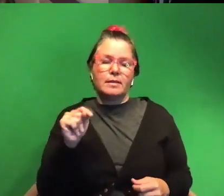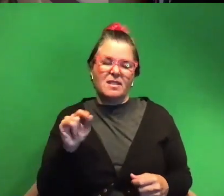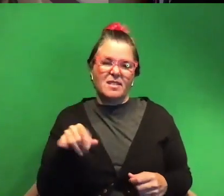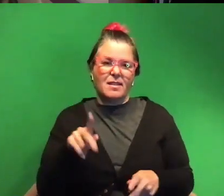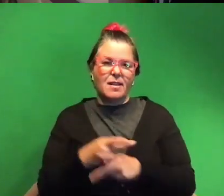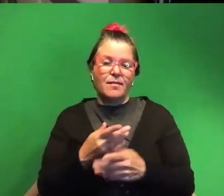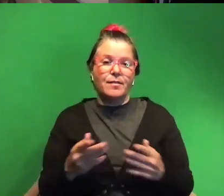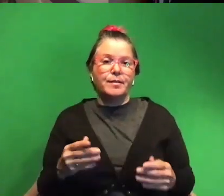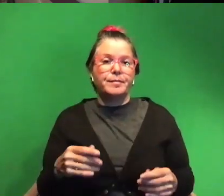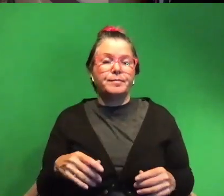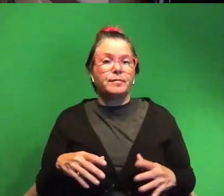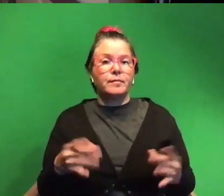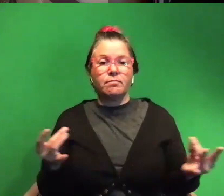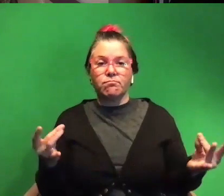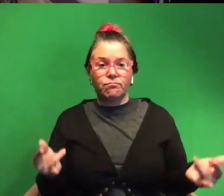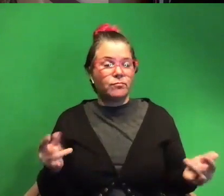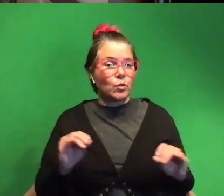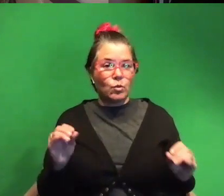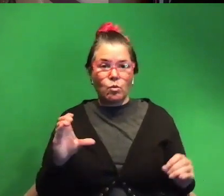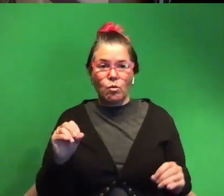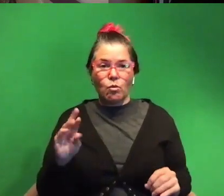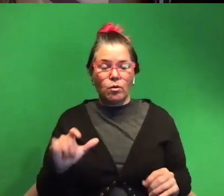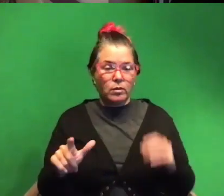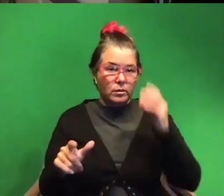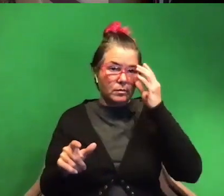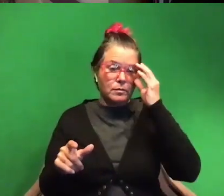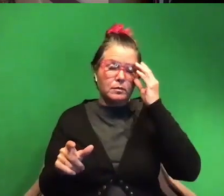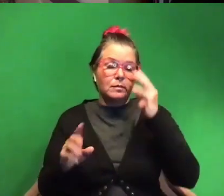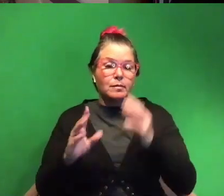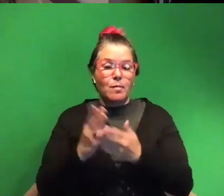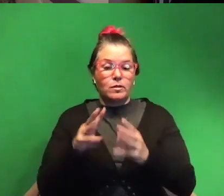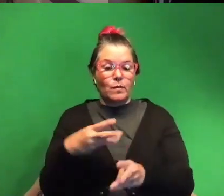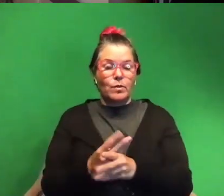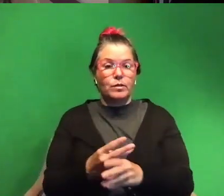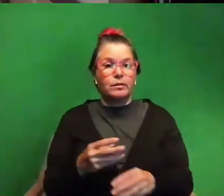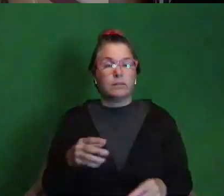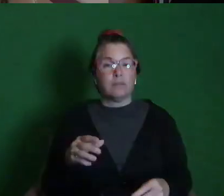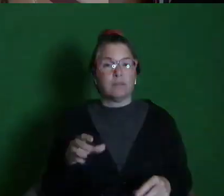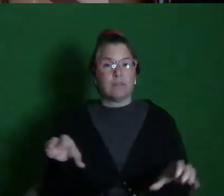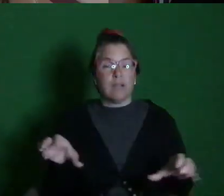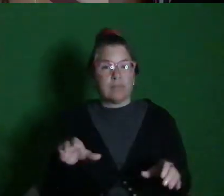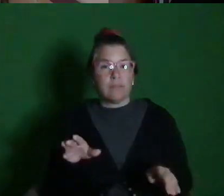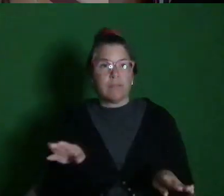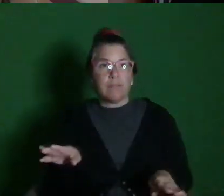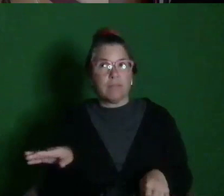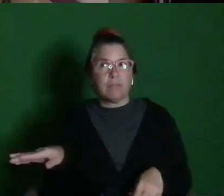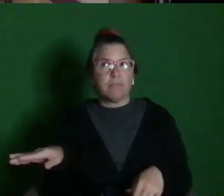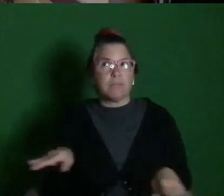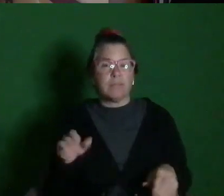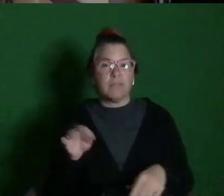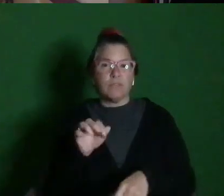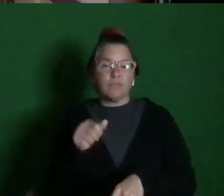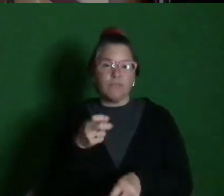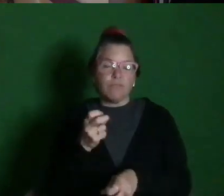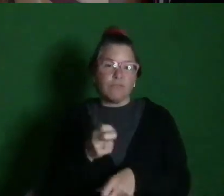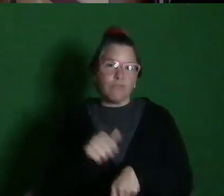all of a sudden no corals, in a lot of parts of the world where the active building of this rock, right, to